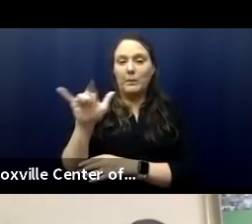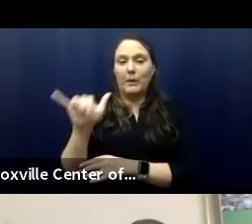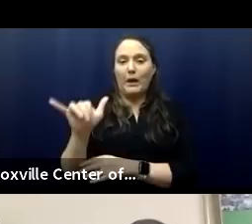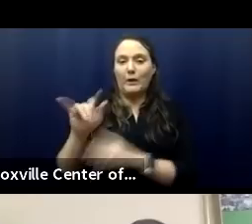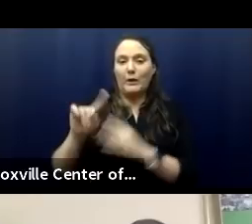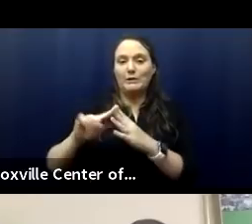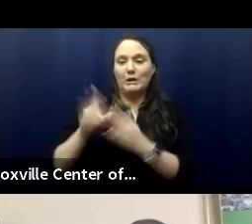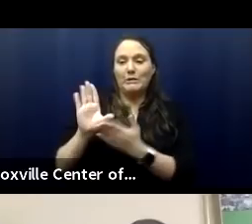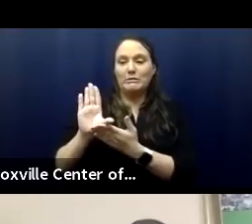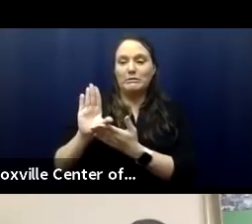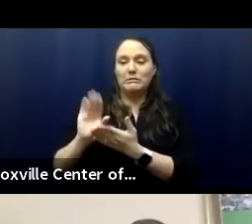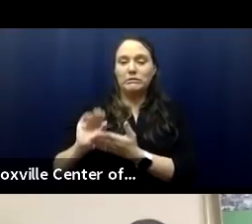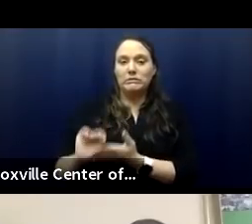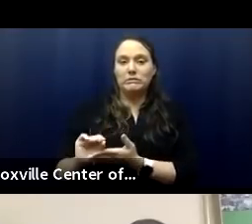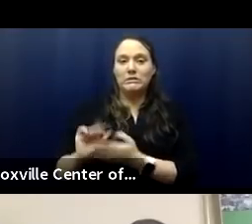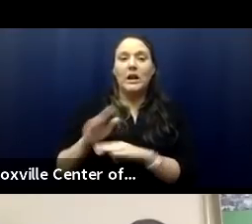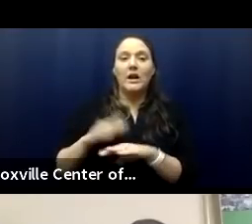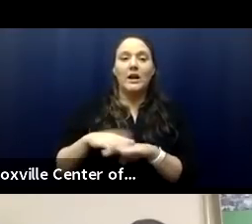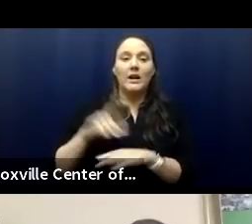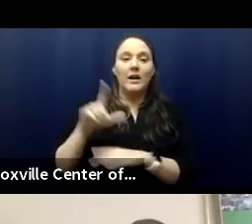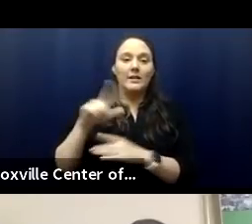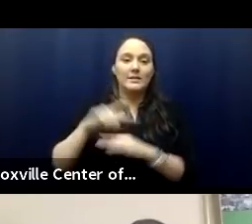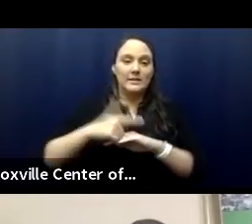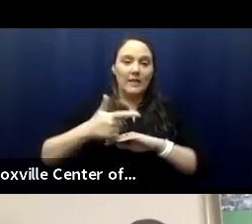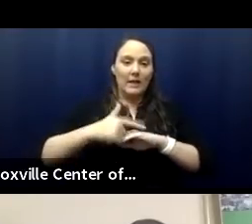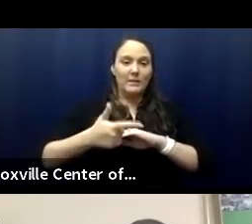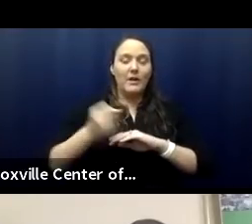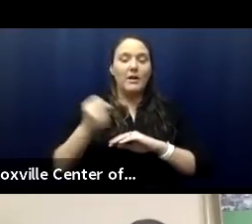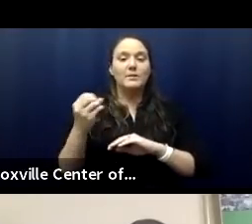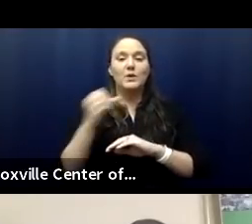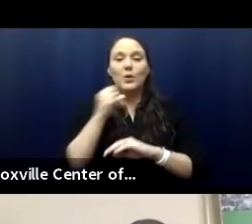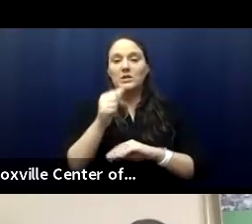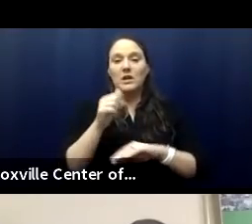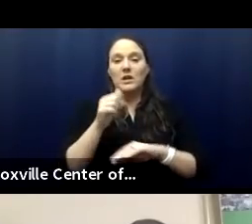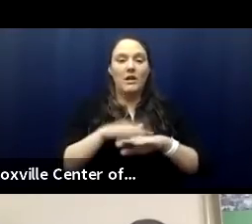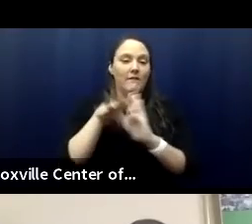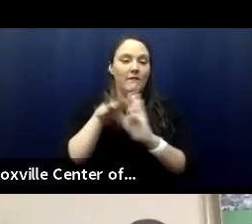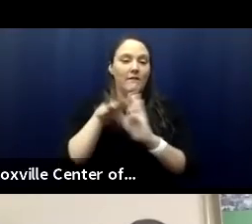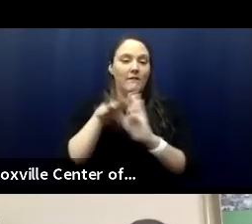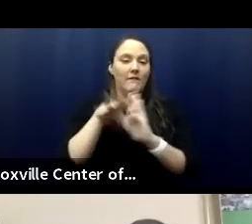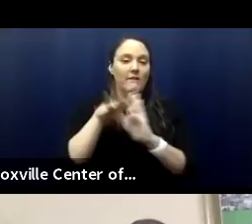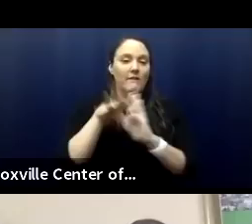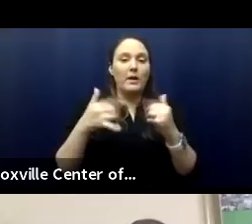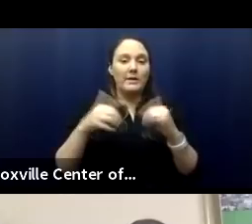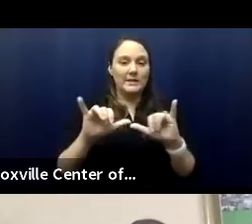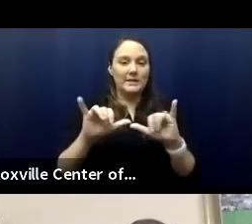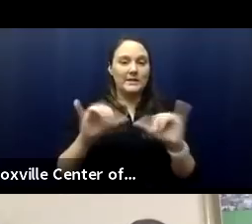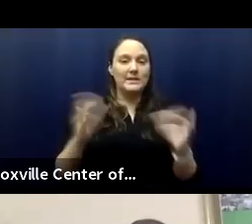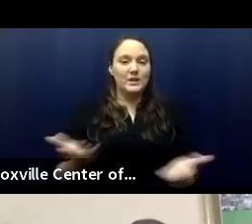So he is not on video, but he's still here with us.